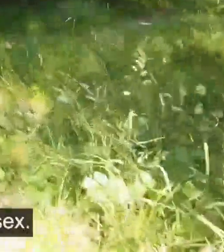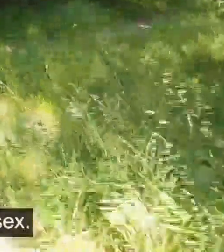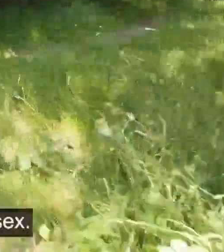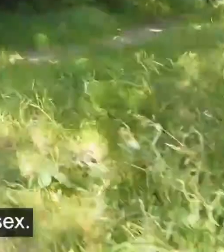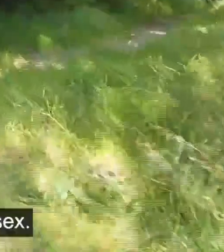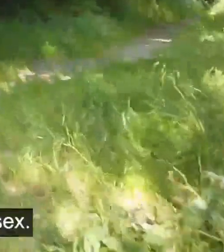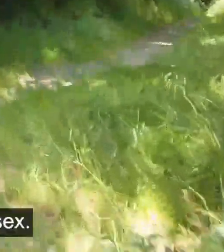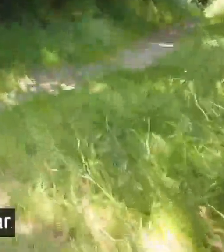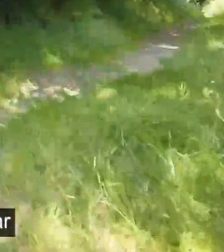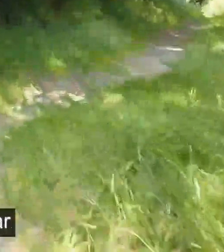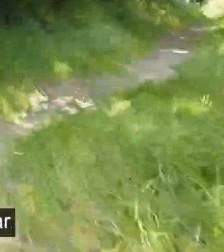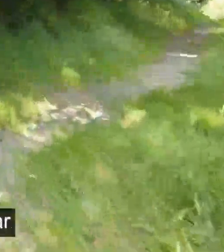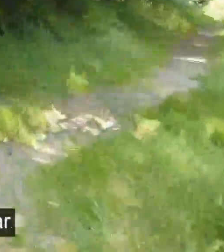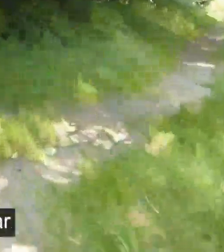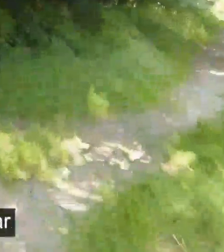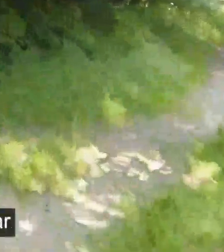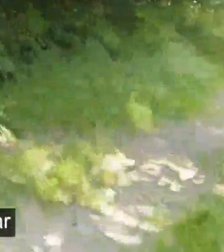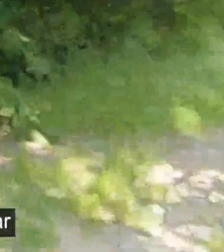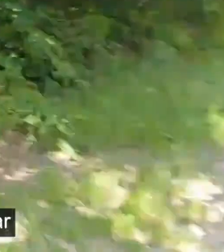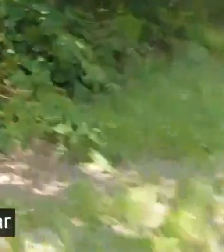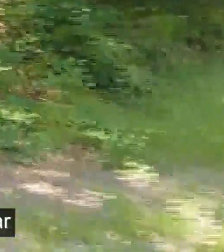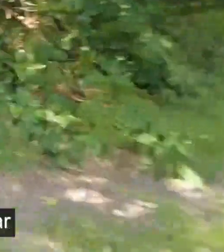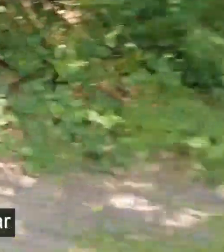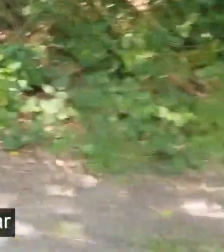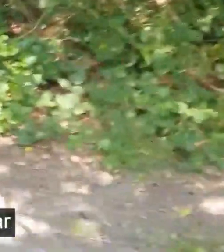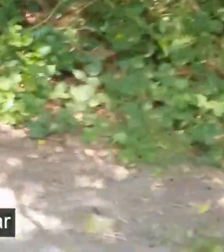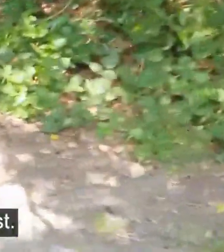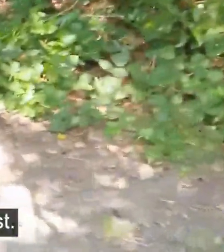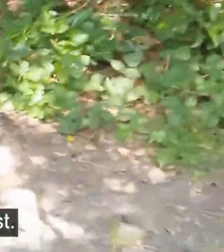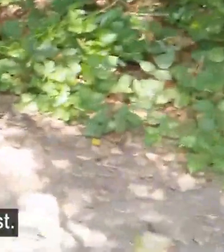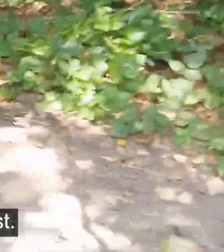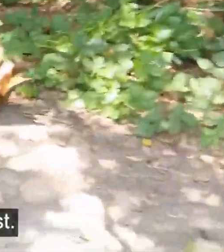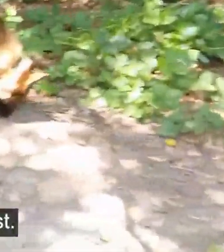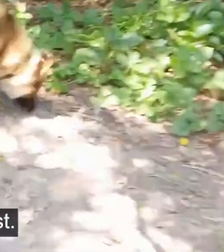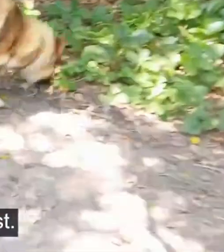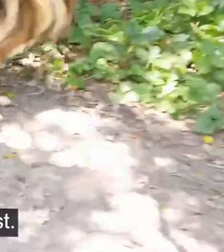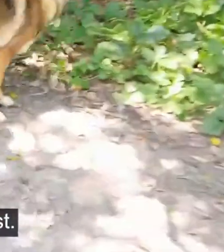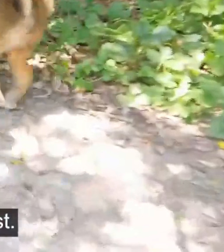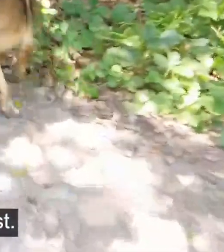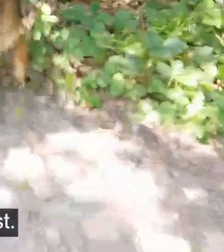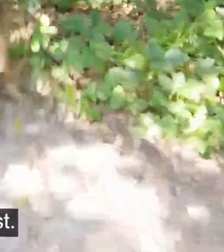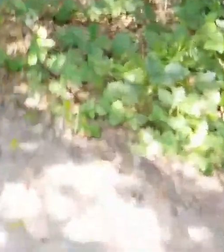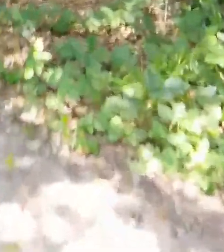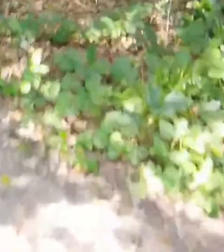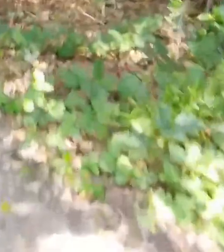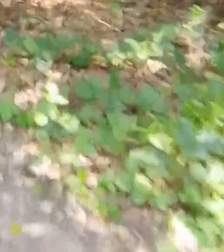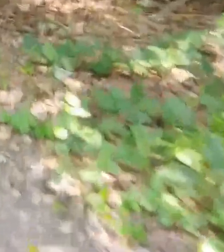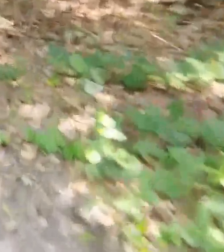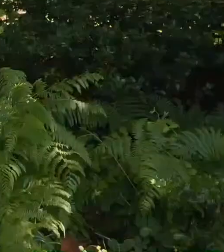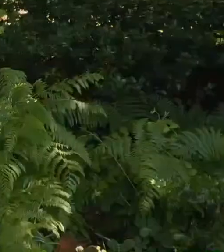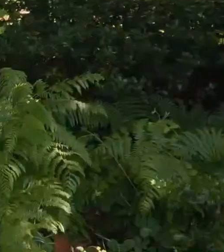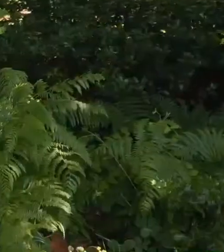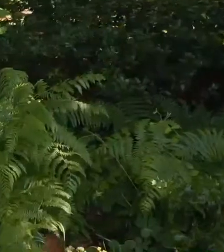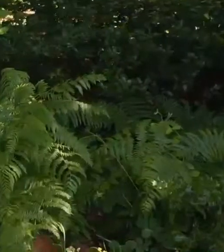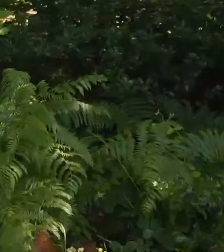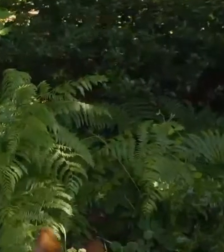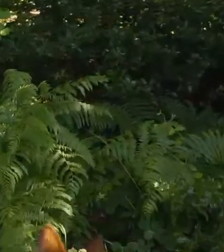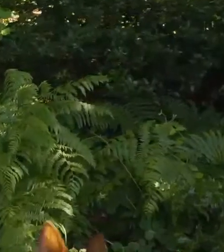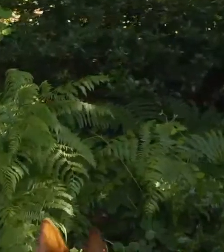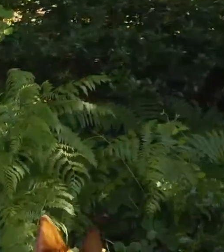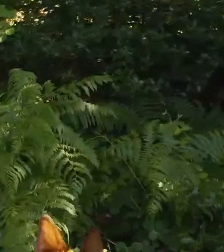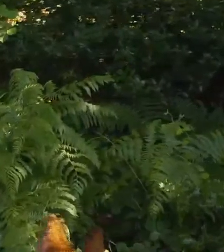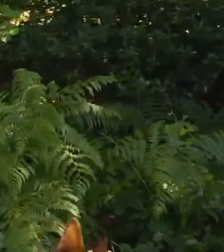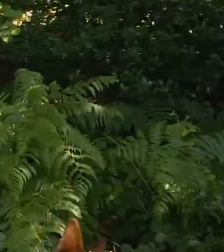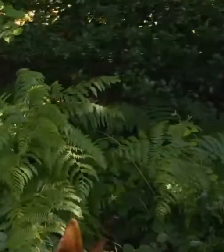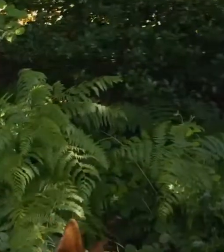go Surrey and Sussex. I've had Sina since July of last year, and our course started in the August, so about a year me